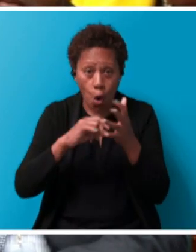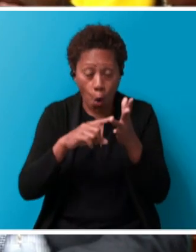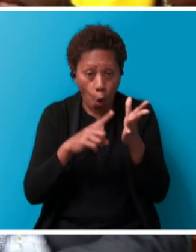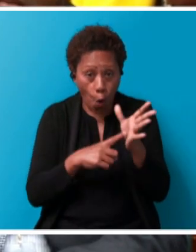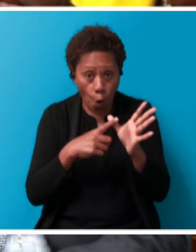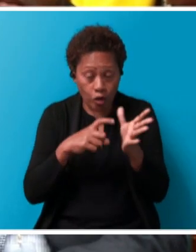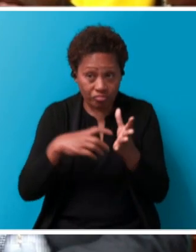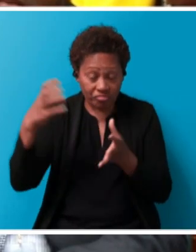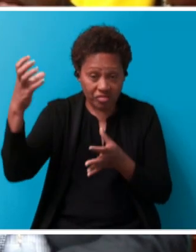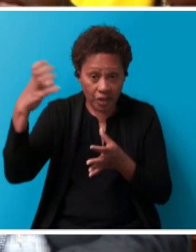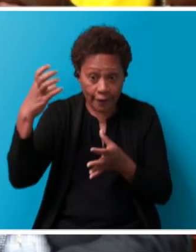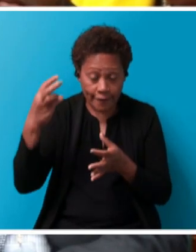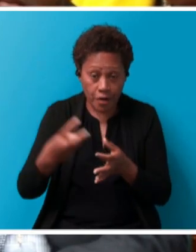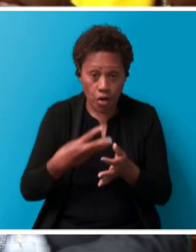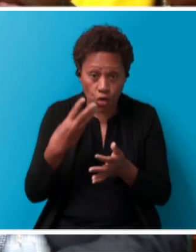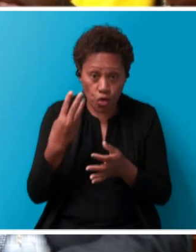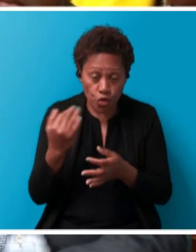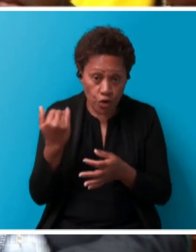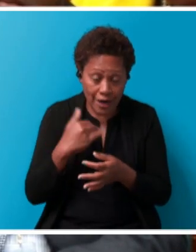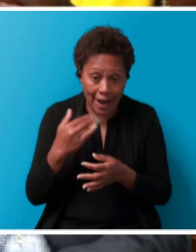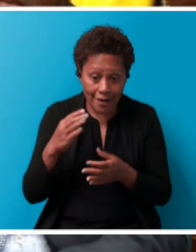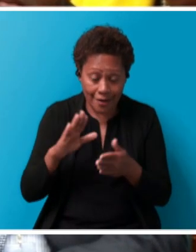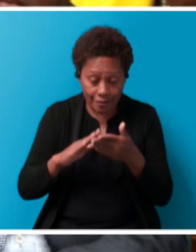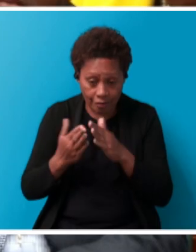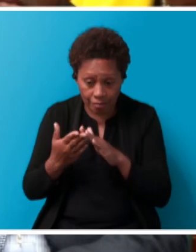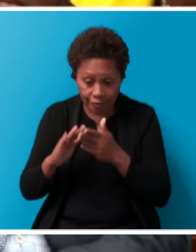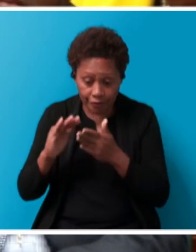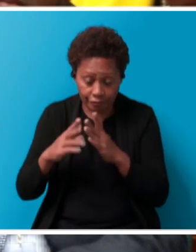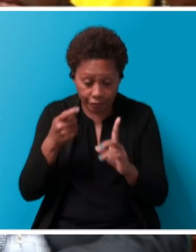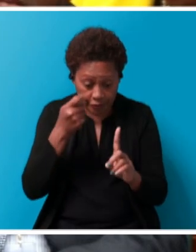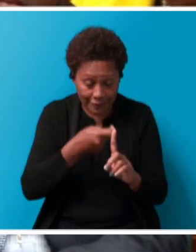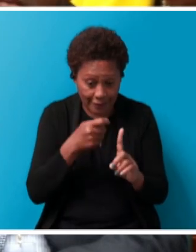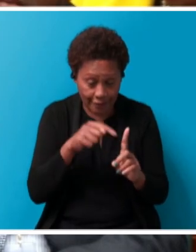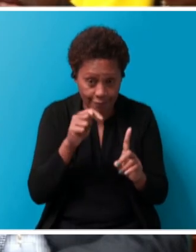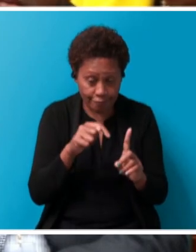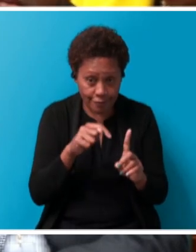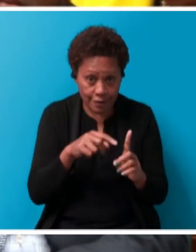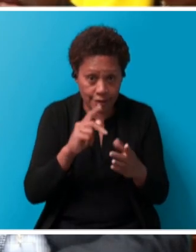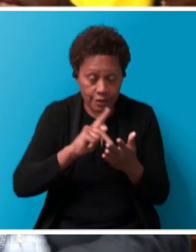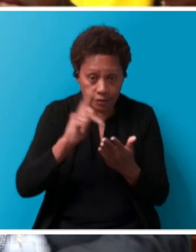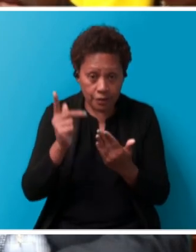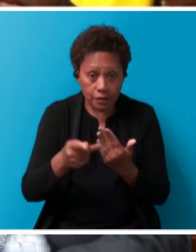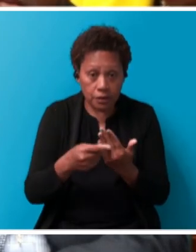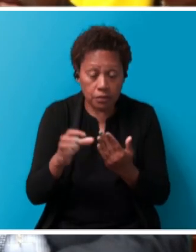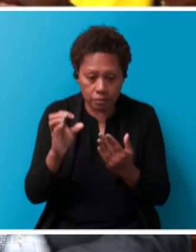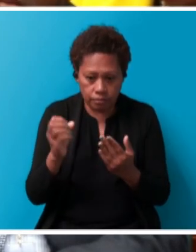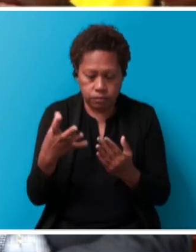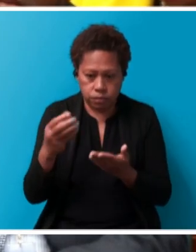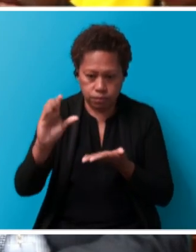of around 300 communities that are being targeted through this program. FREF has managed to raise funds of